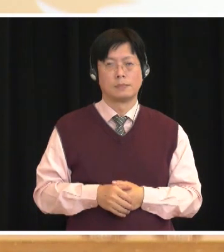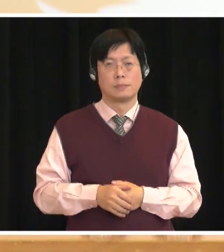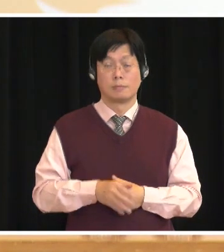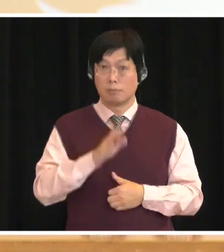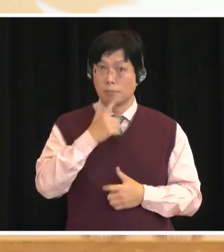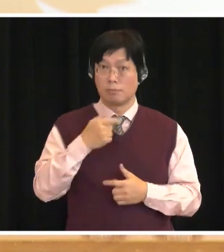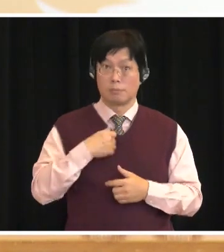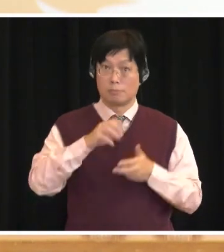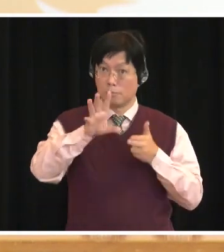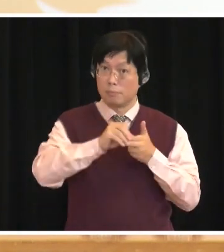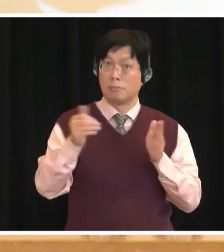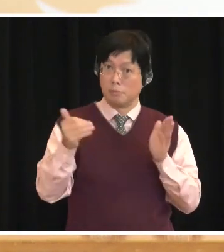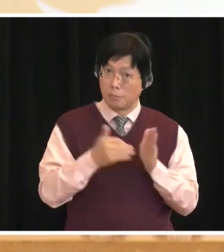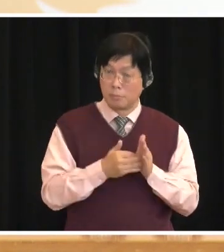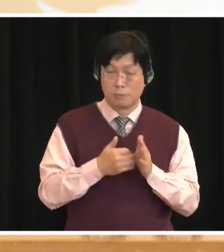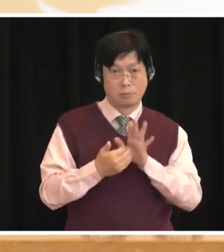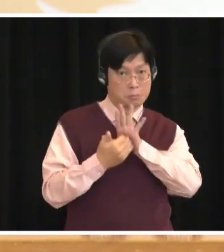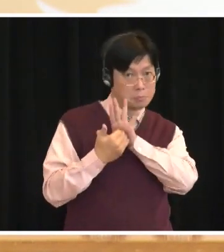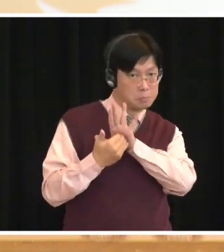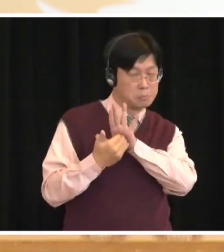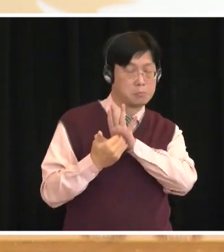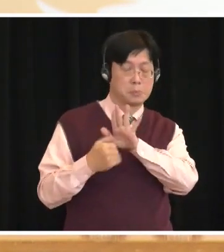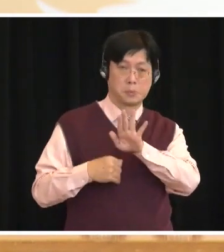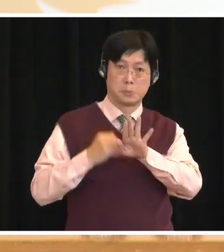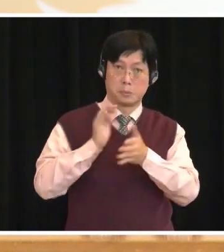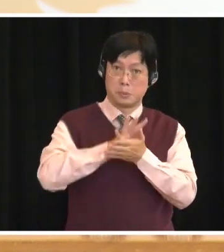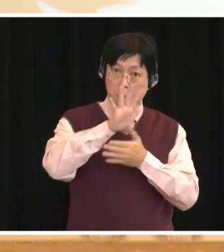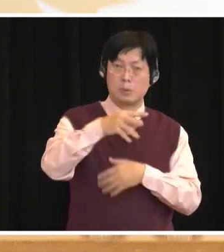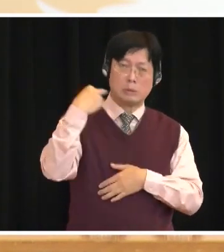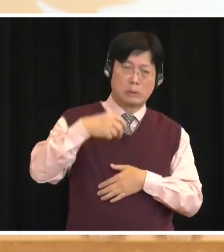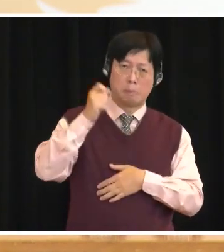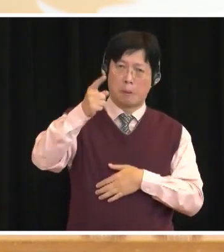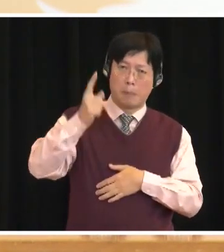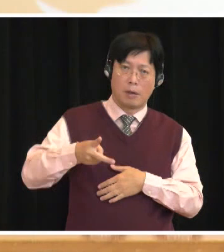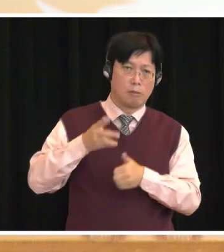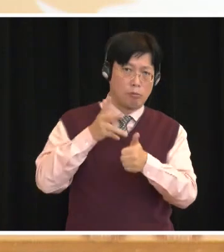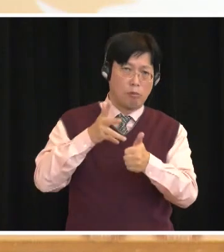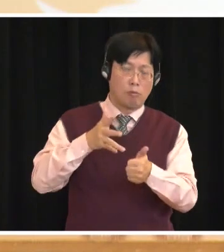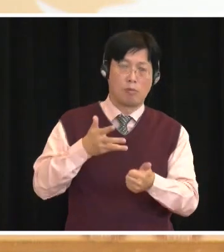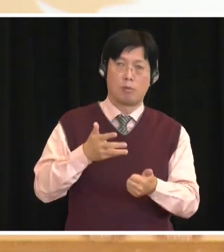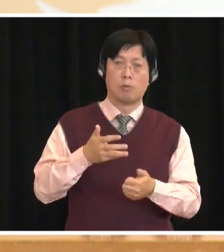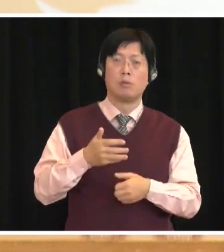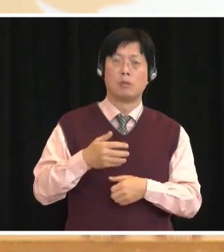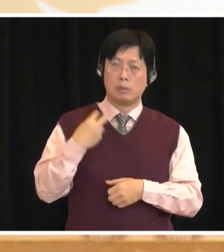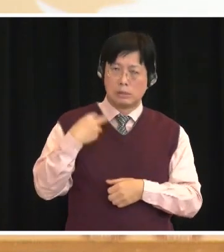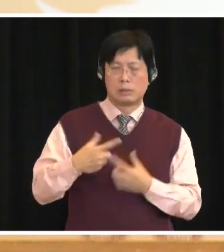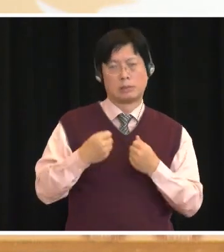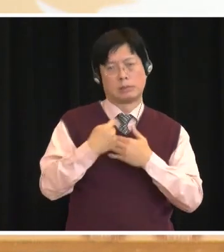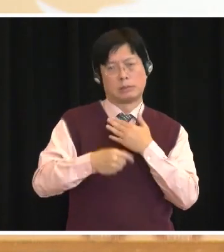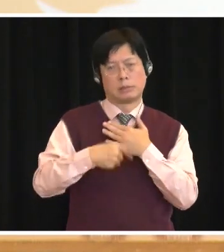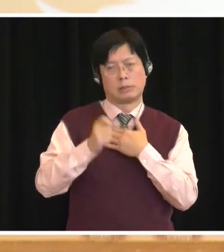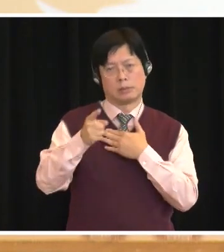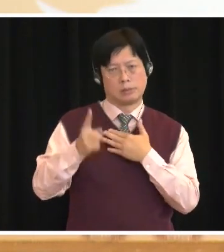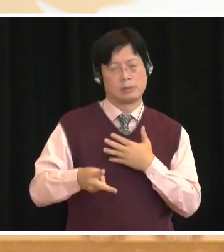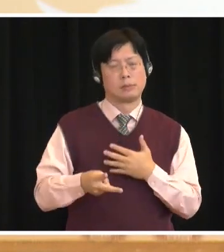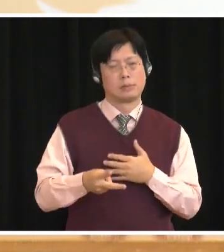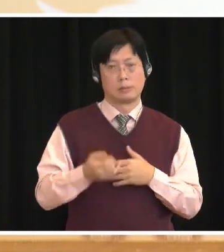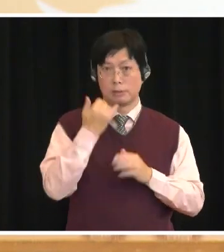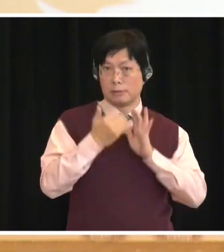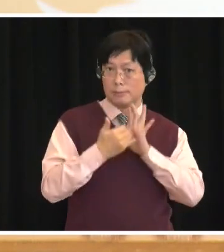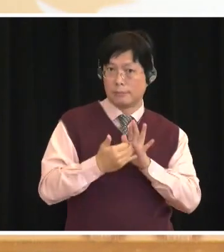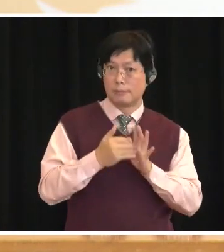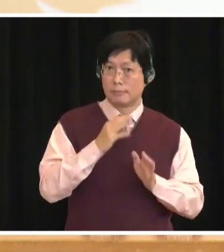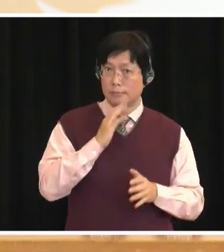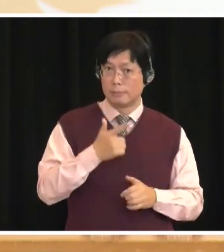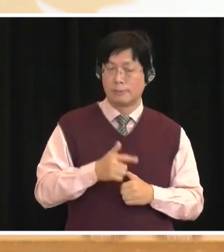those interviews by other law enforcement officials, after the police, the prosecutor, and other, the